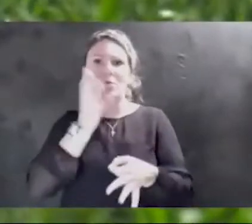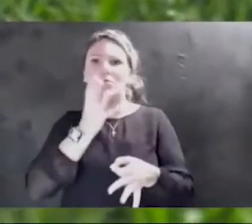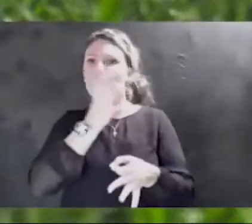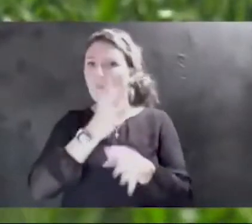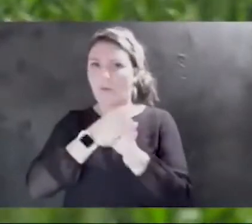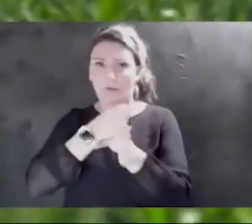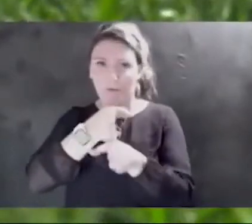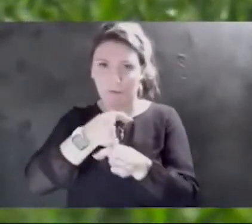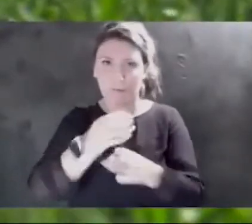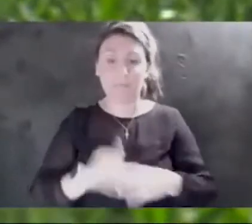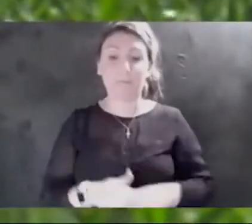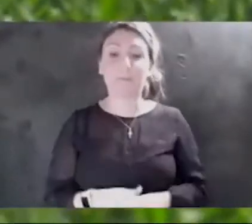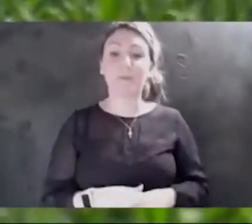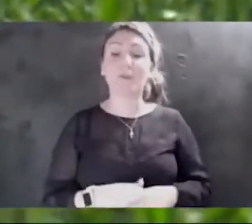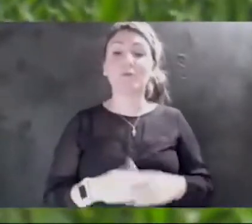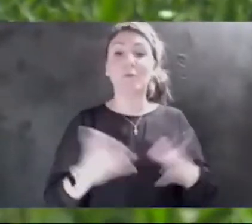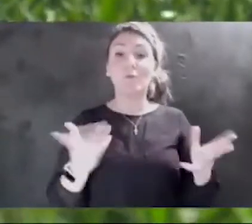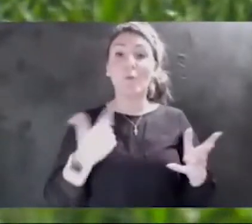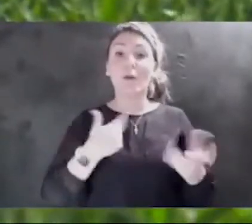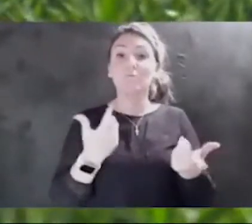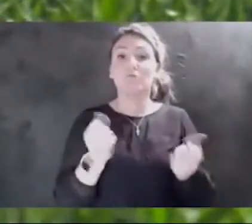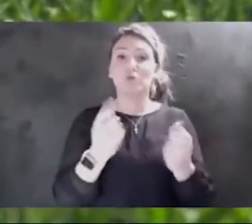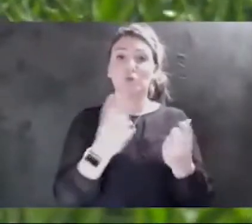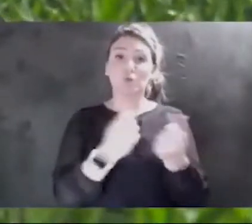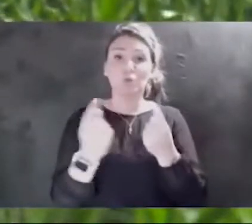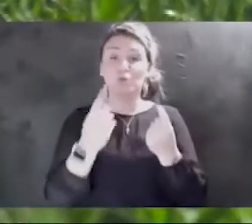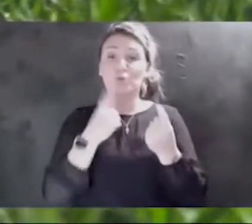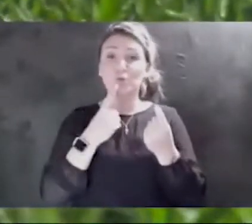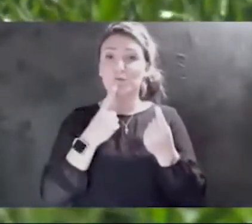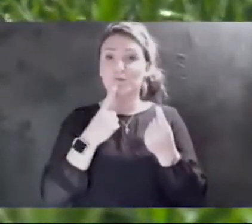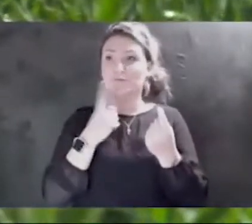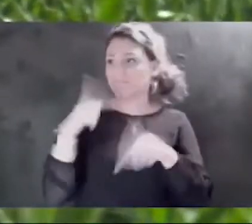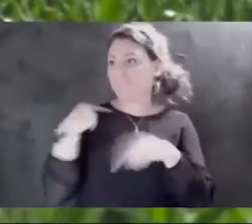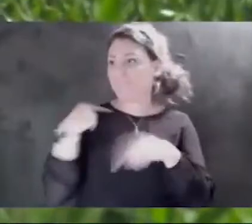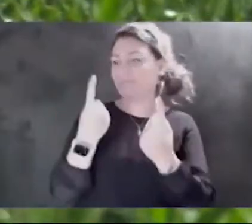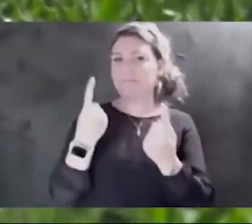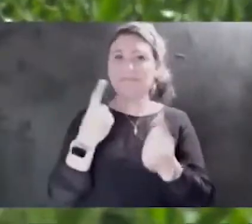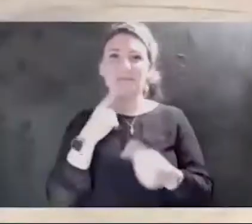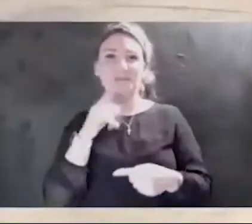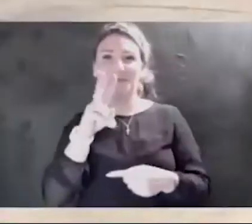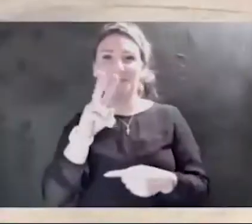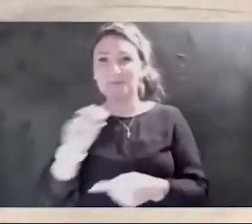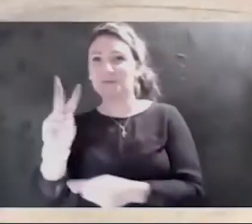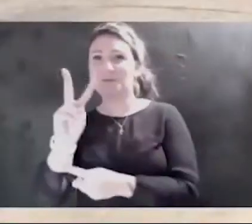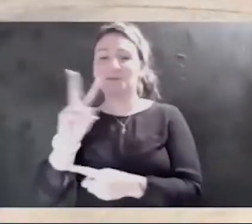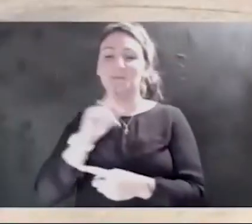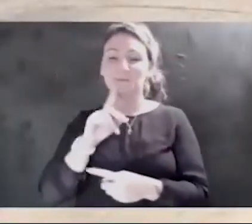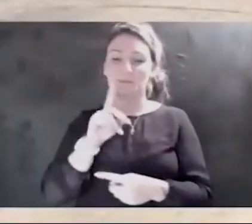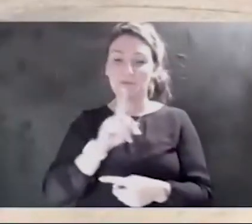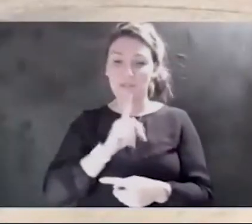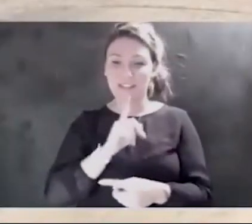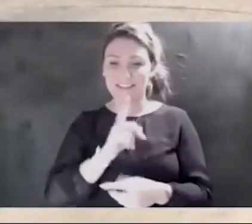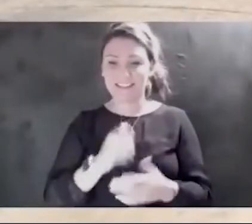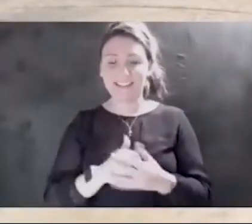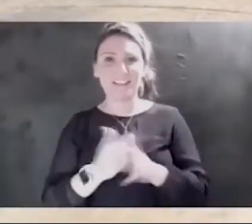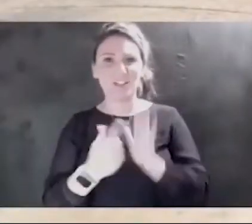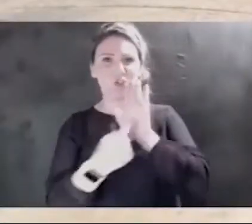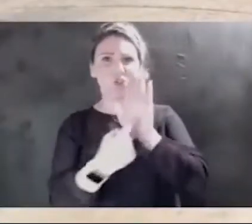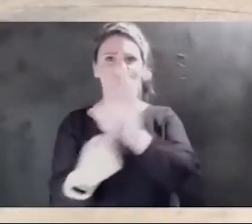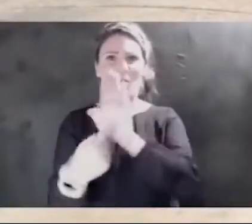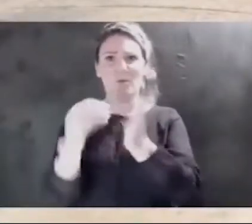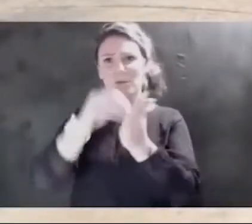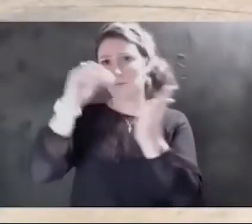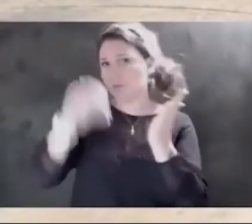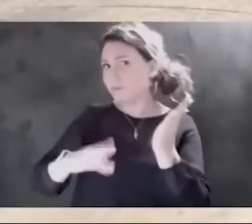tried to do over those years since 2002 was to really show students what a